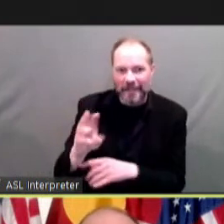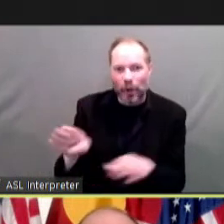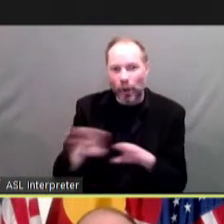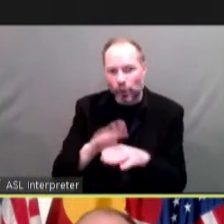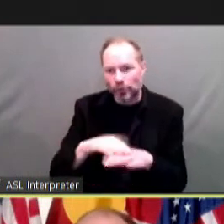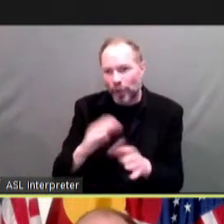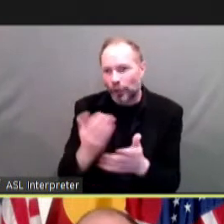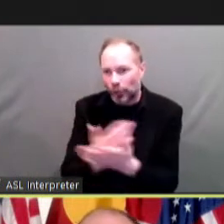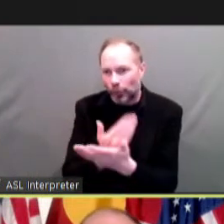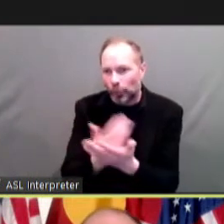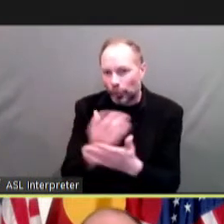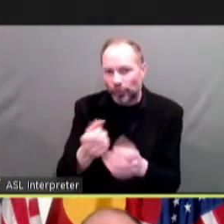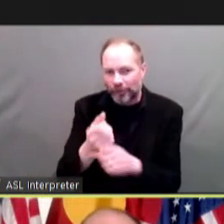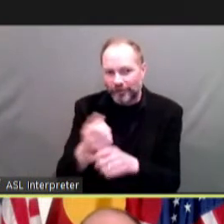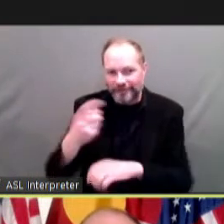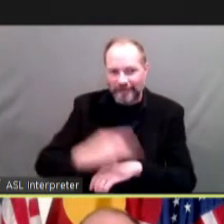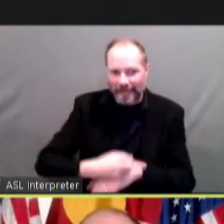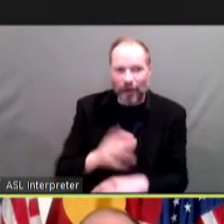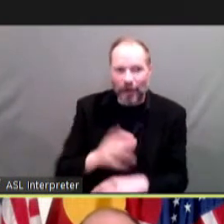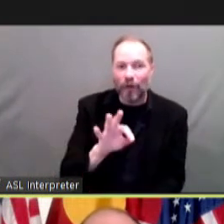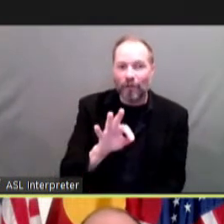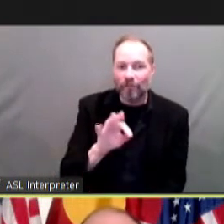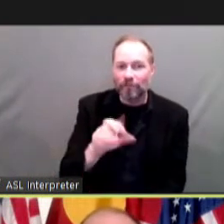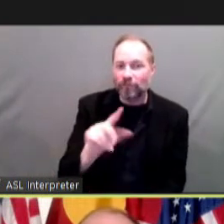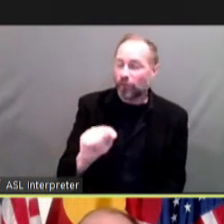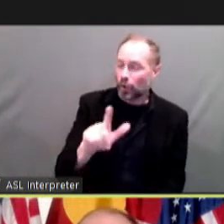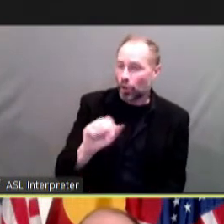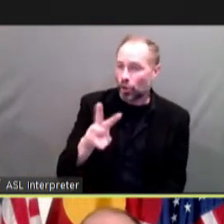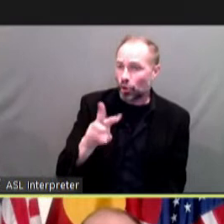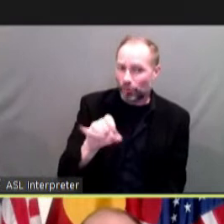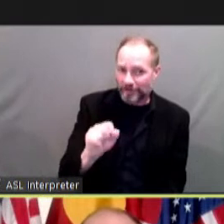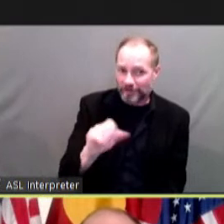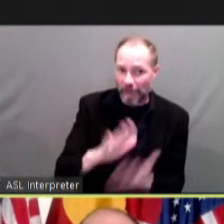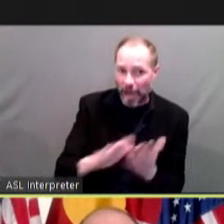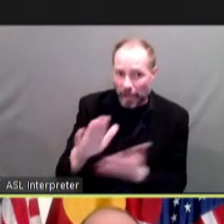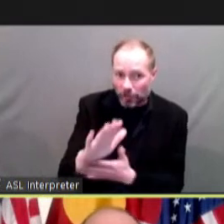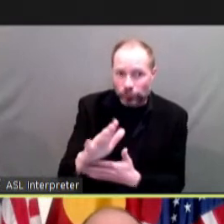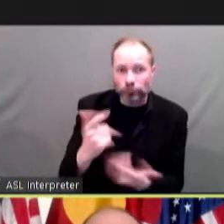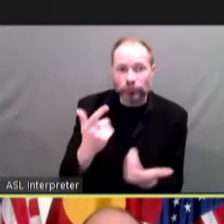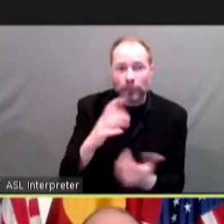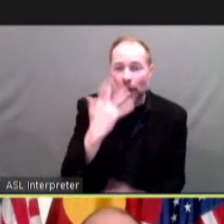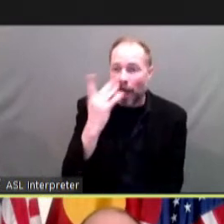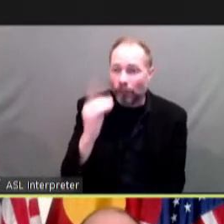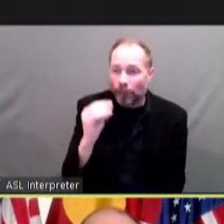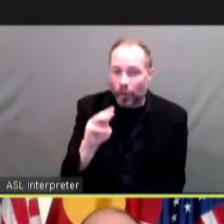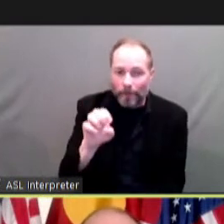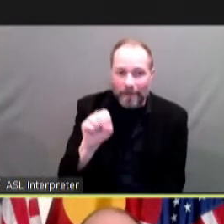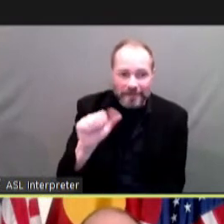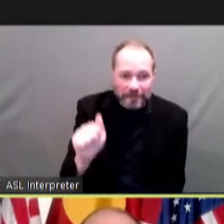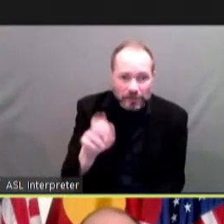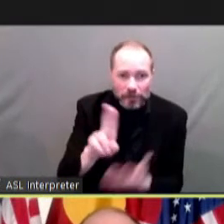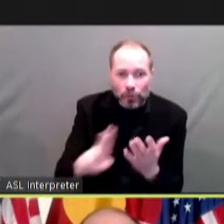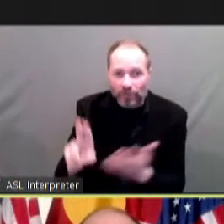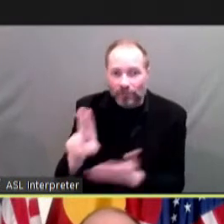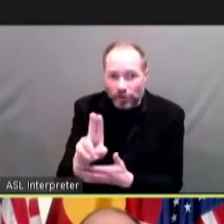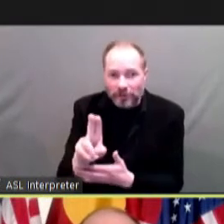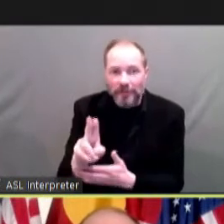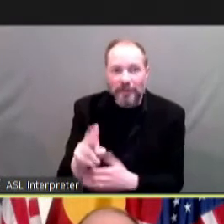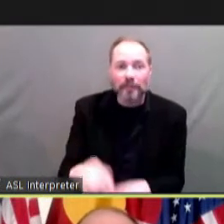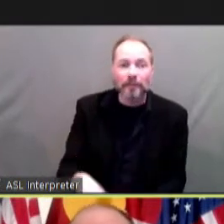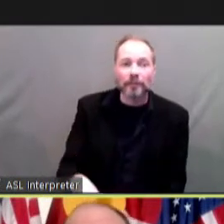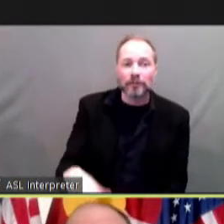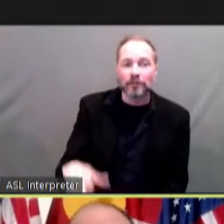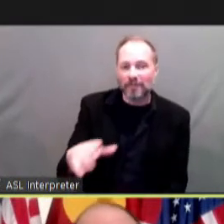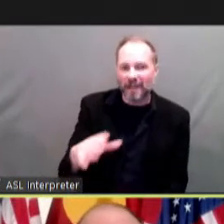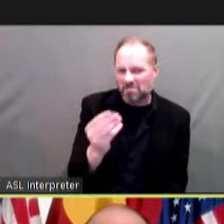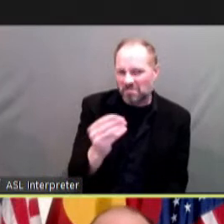College Stadium, Monday through Friday, 7 a.m. to 3 p.m. Grand Junction, Colorado Mesa, Monday, 7:30 to 3:30,